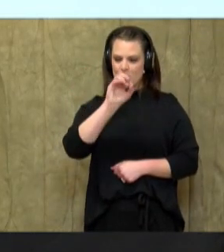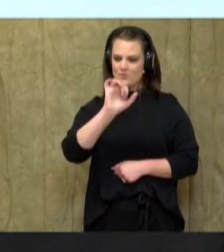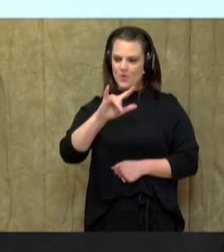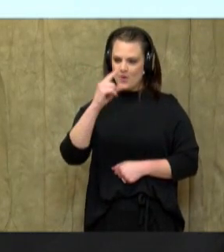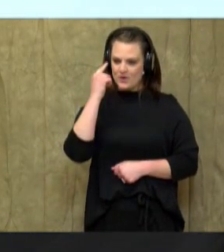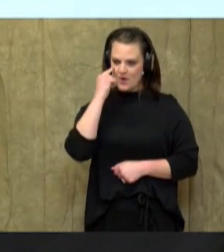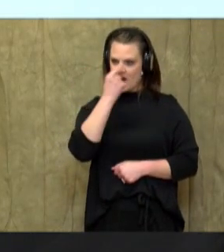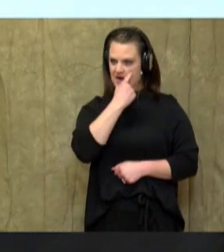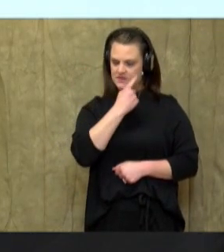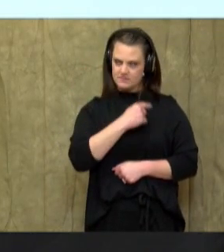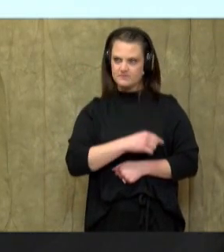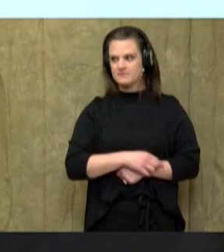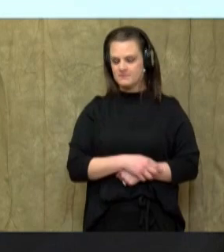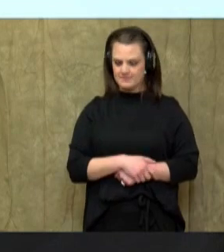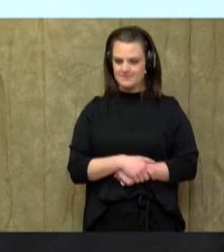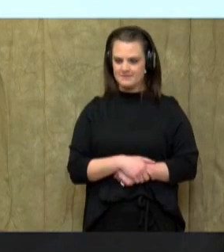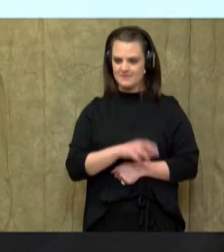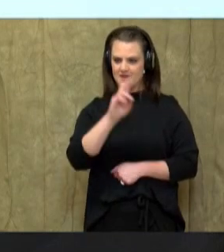your eyes?